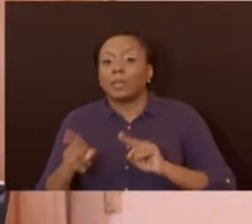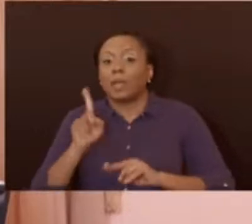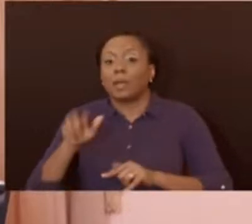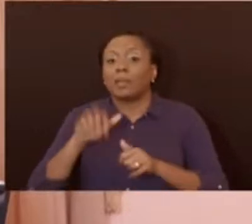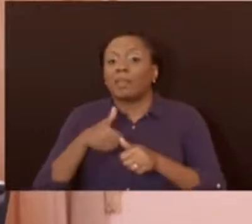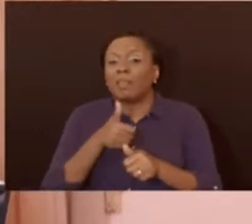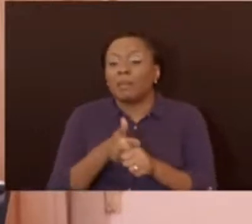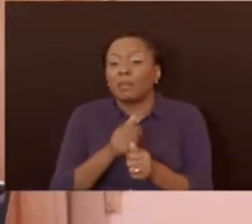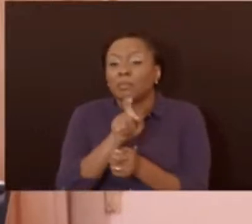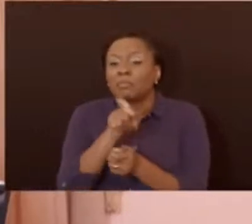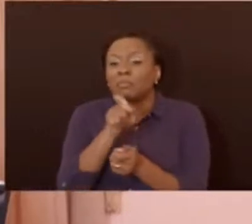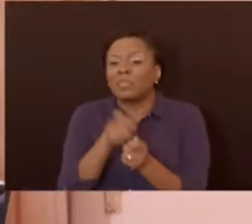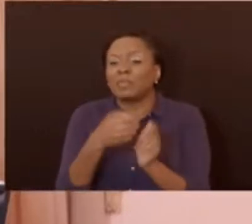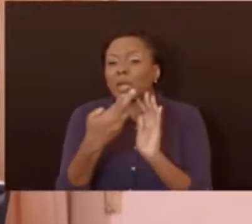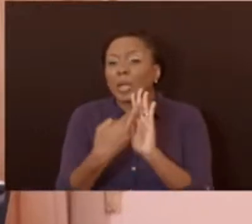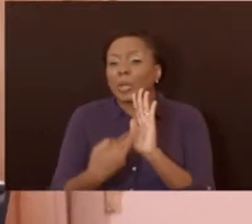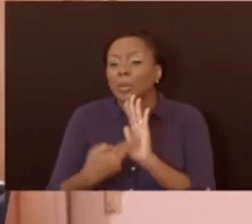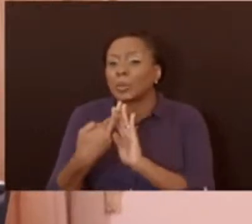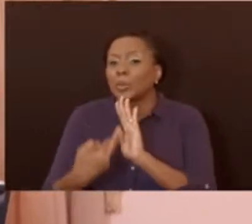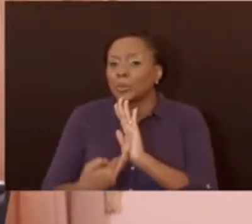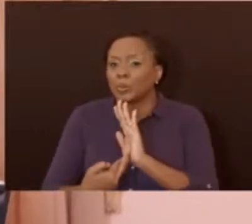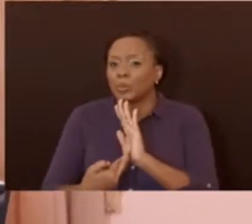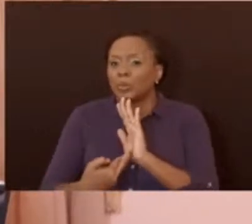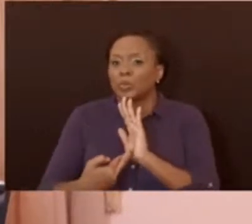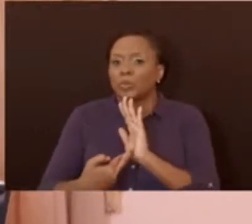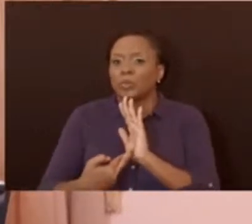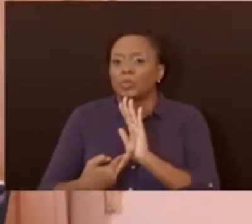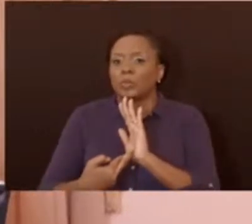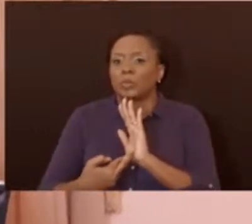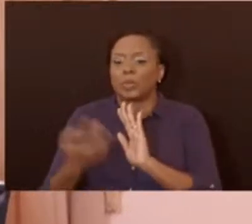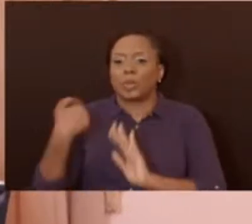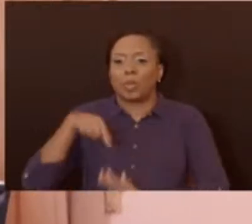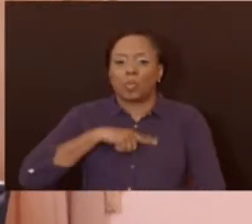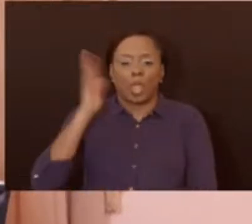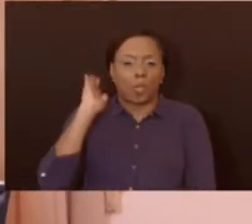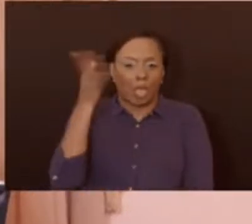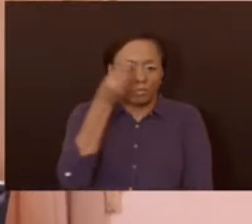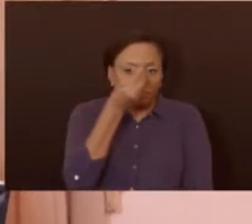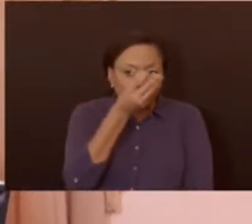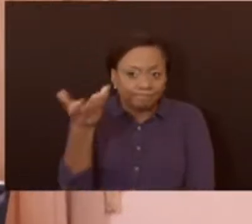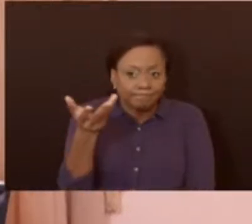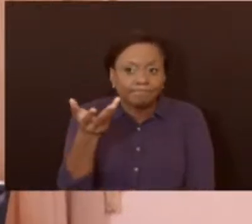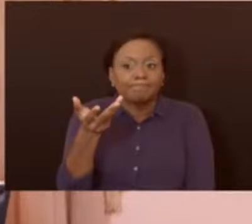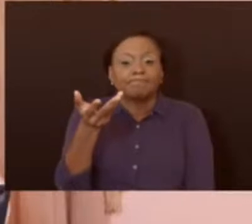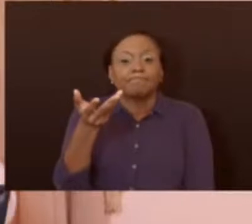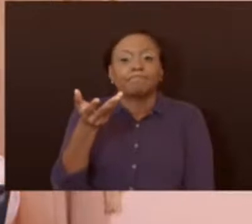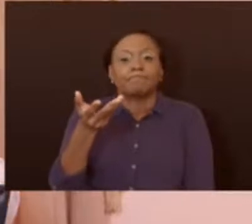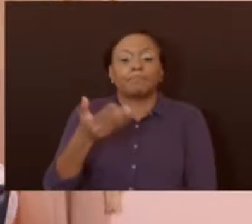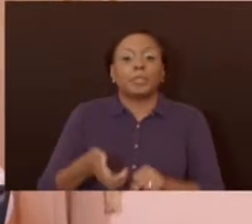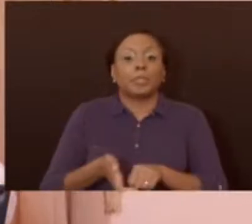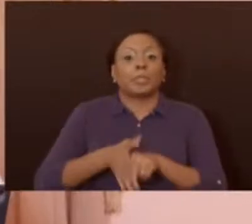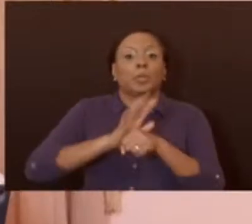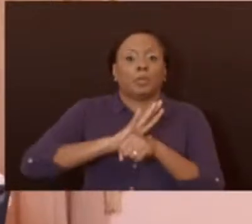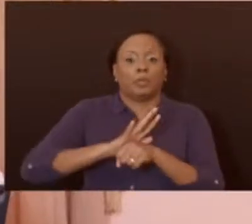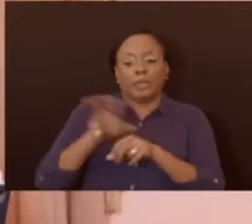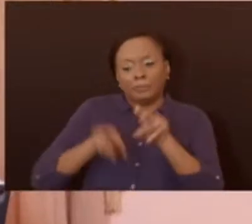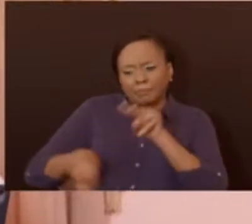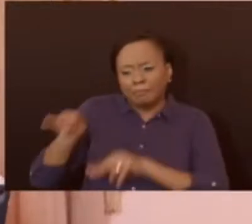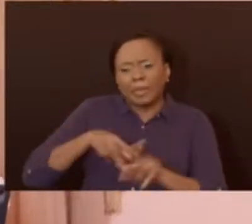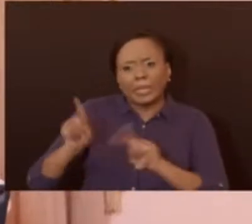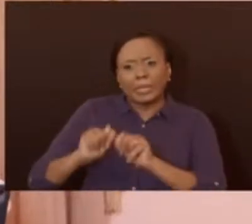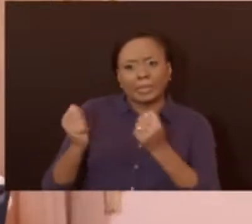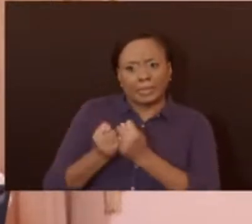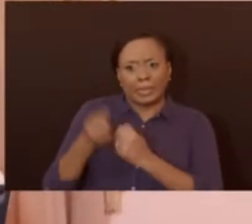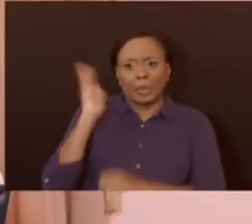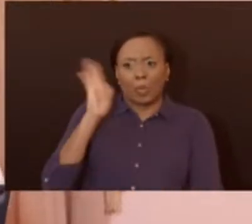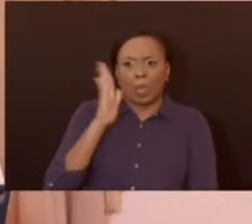protocols that will be published by the COVID monitoring unit, and we've asked the COVID monitoring unit to try to determine what those protocols are